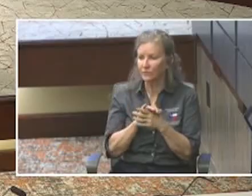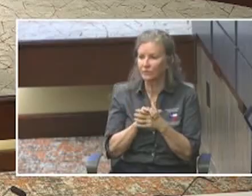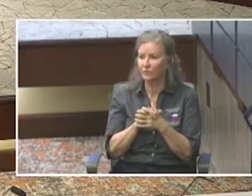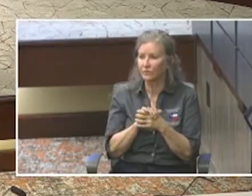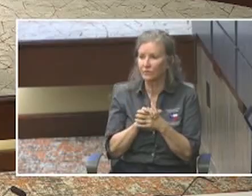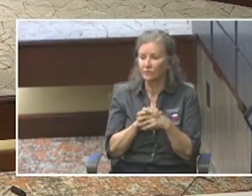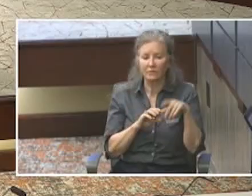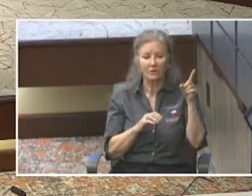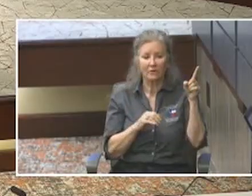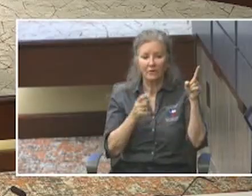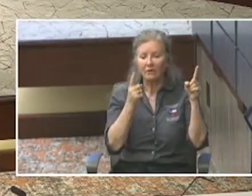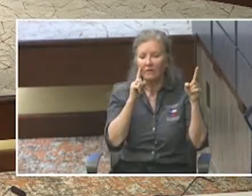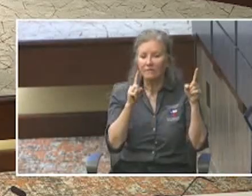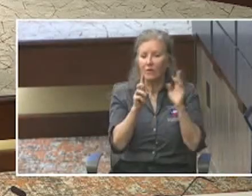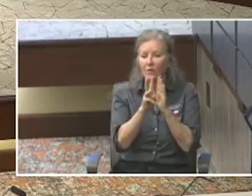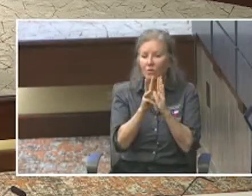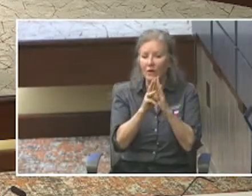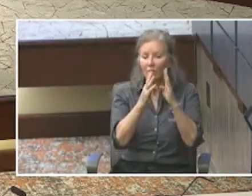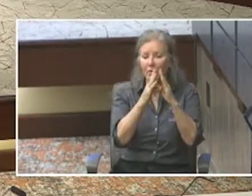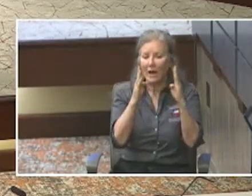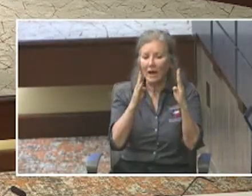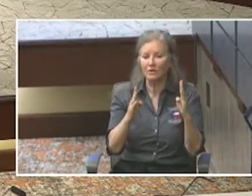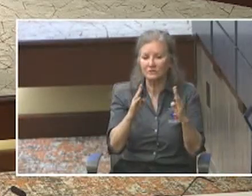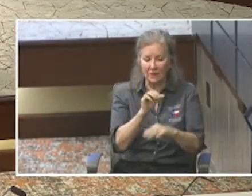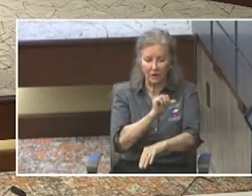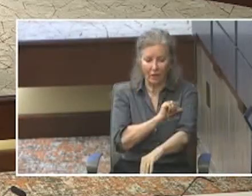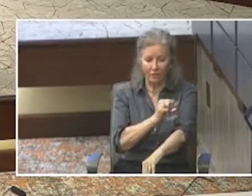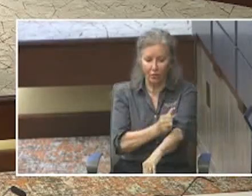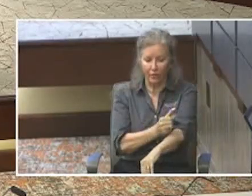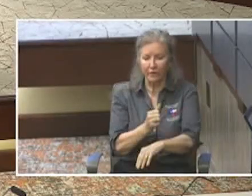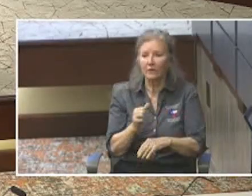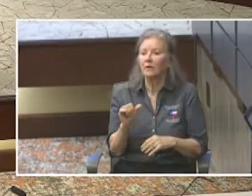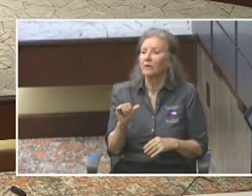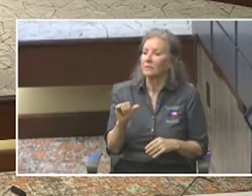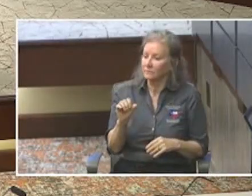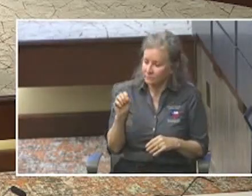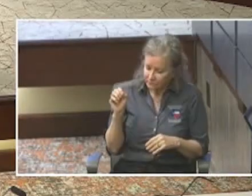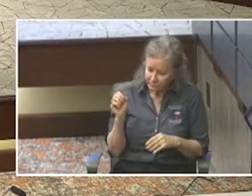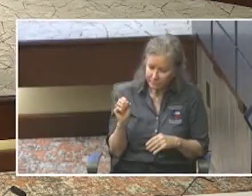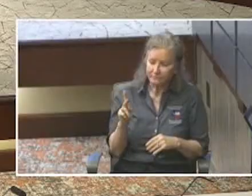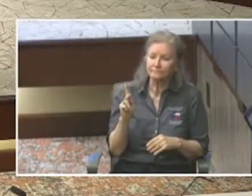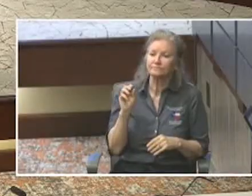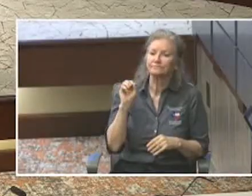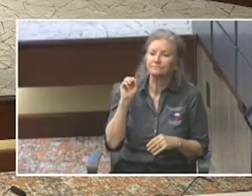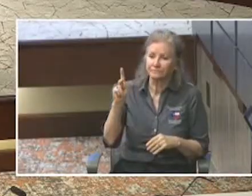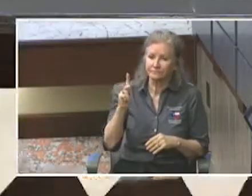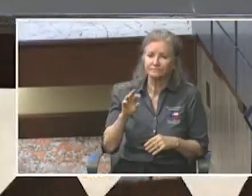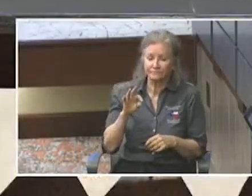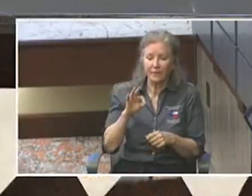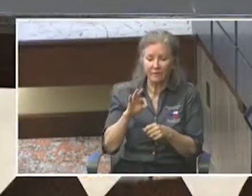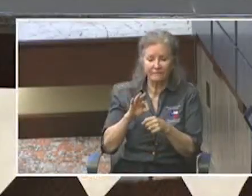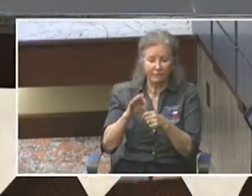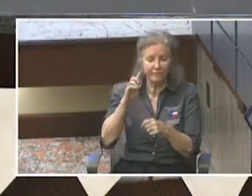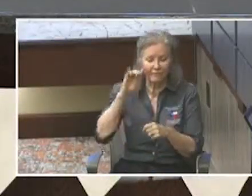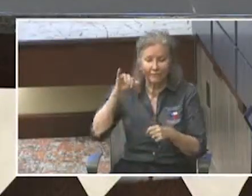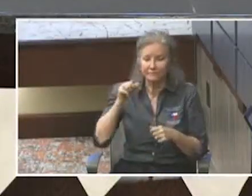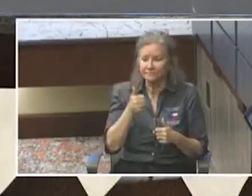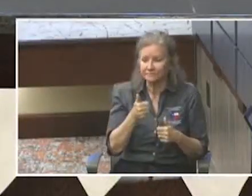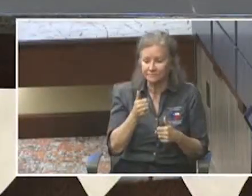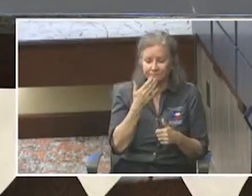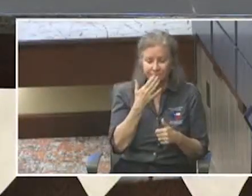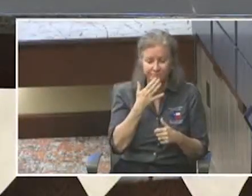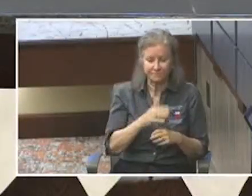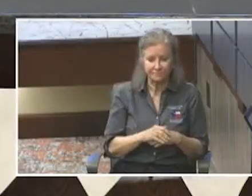It's for the Waco Housing Authority item. Okay, one of the votes on support. Okay, George has a conflict